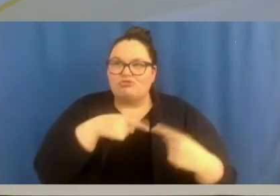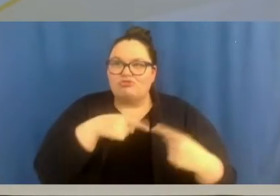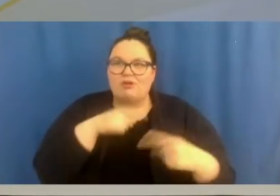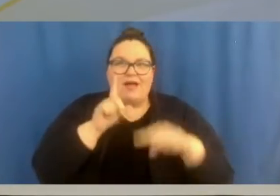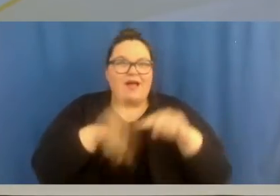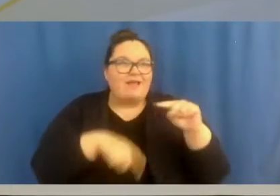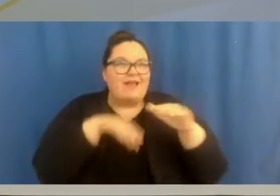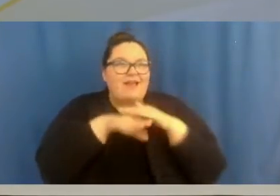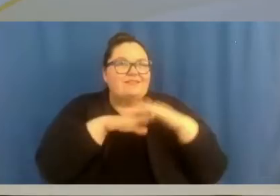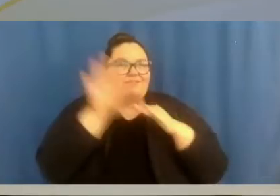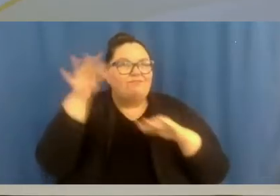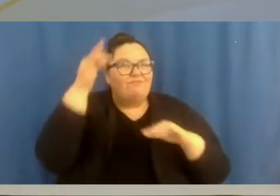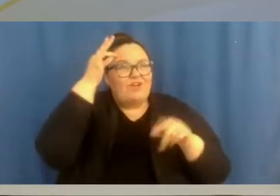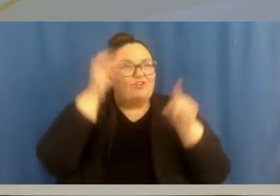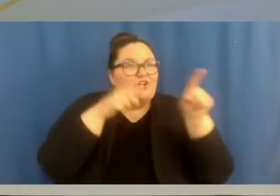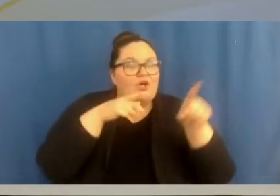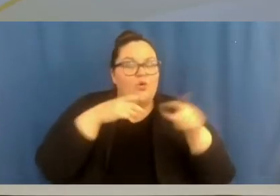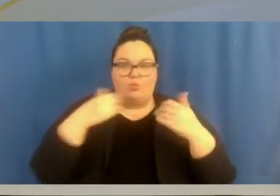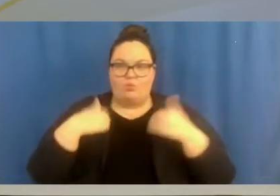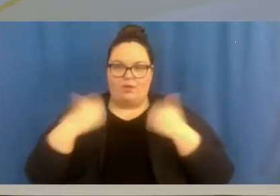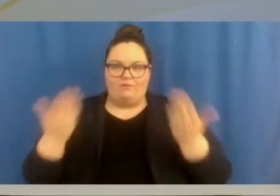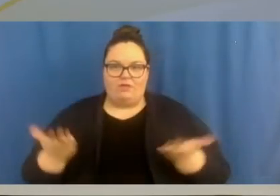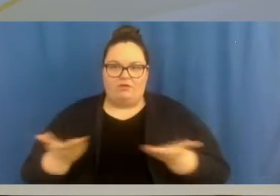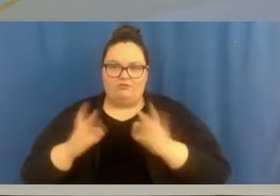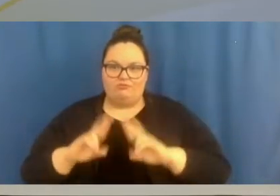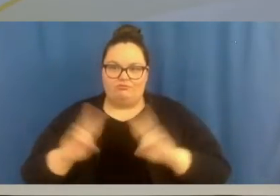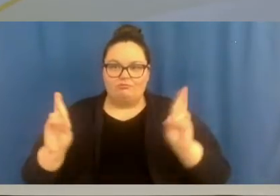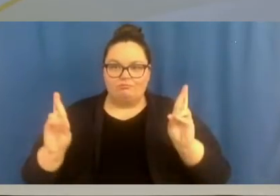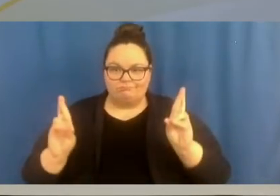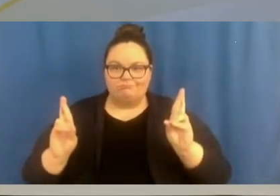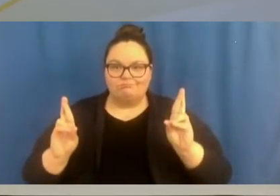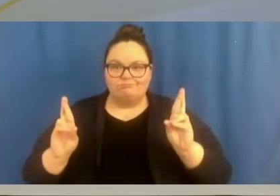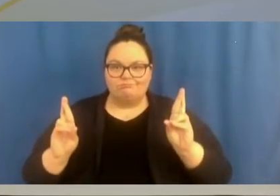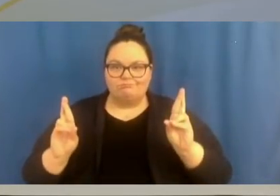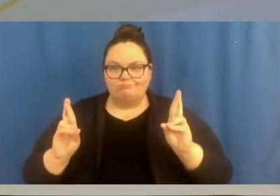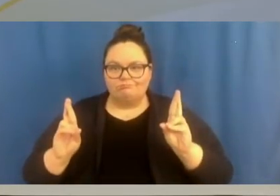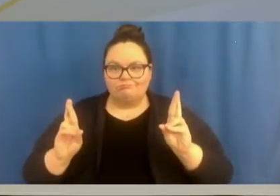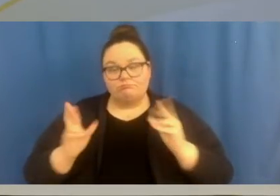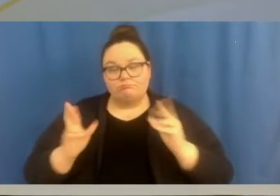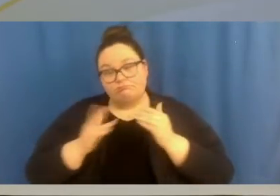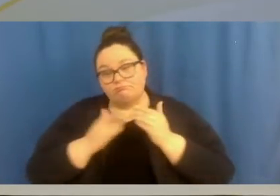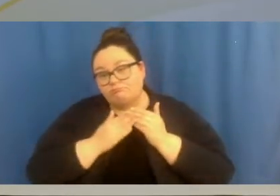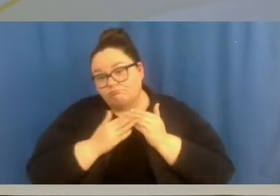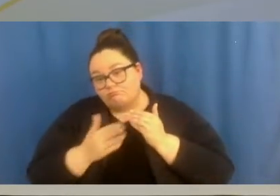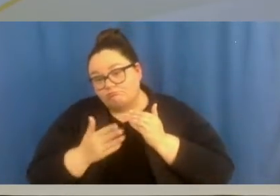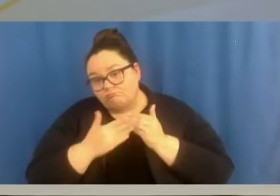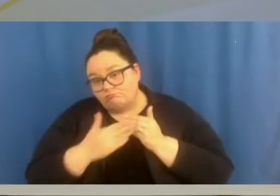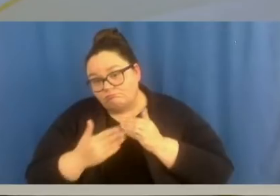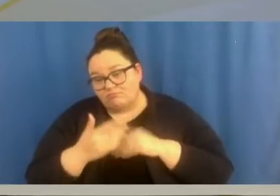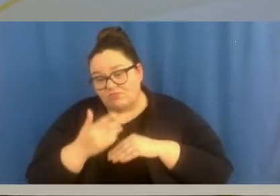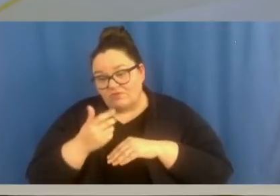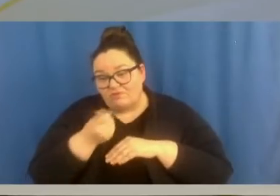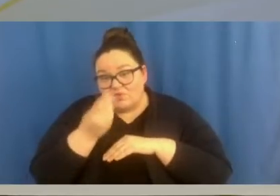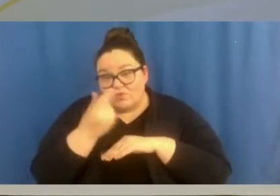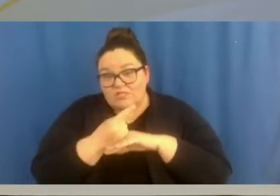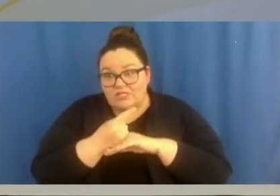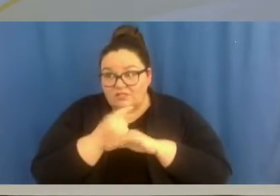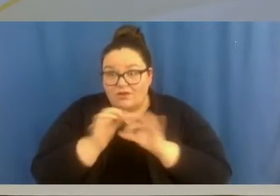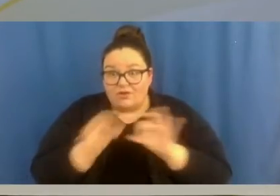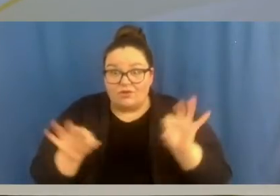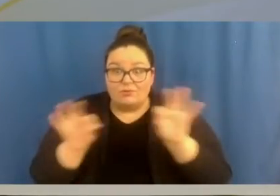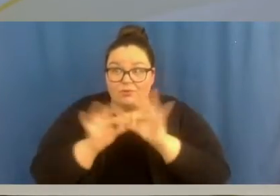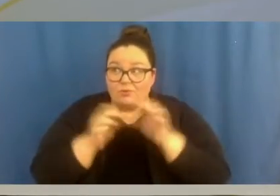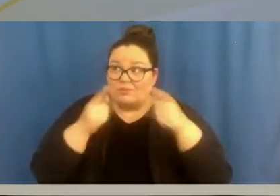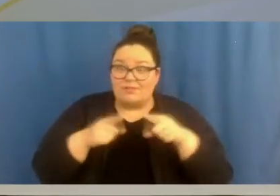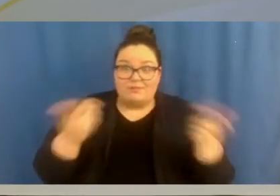federal supports, this will be there. Obviously, this next few days is crucial of what's taking place in the island right now.